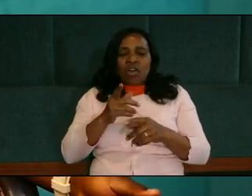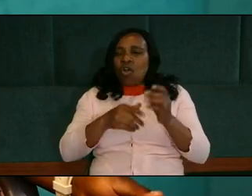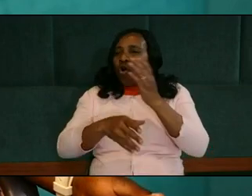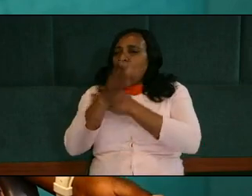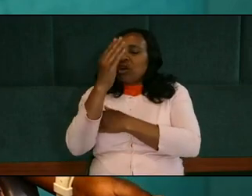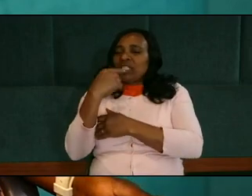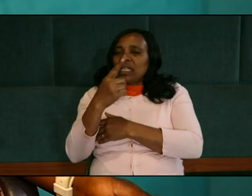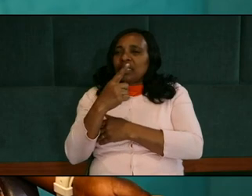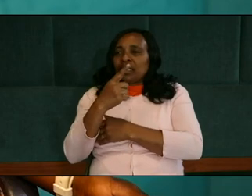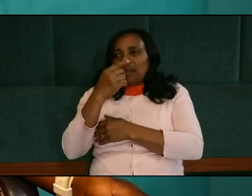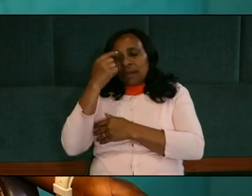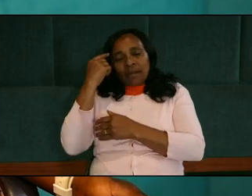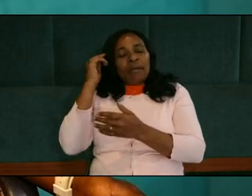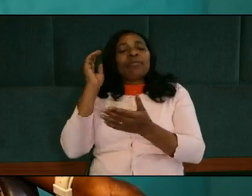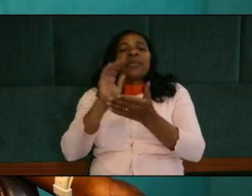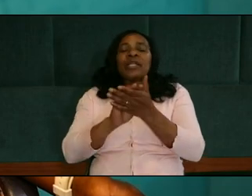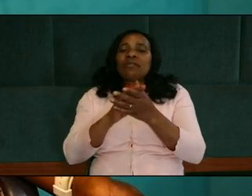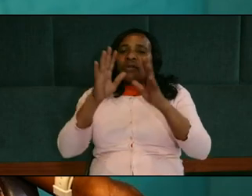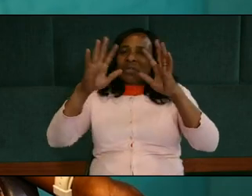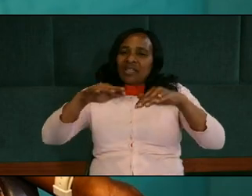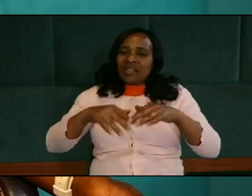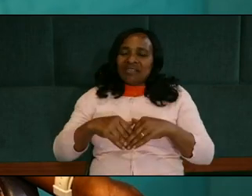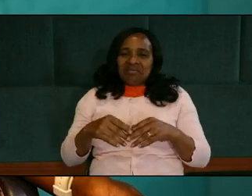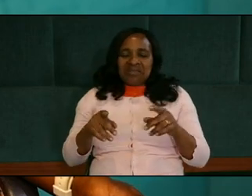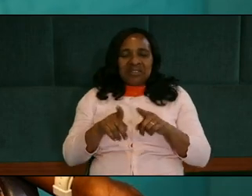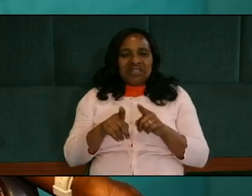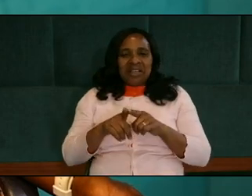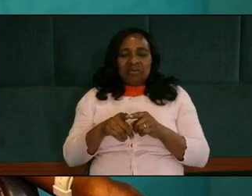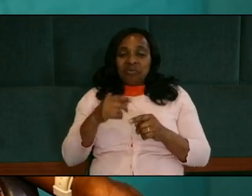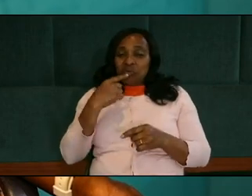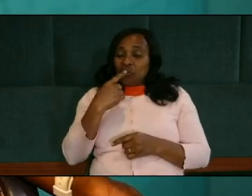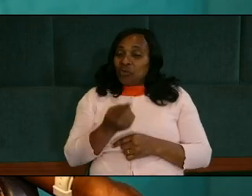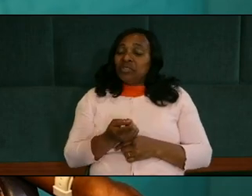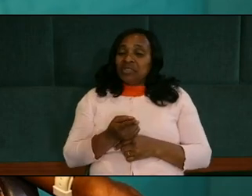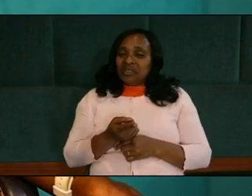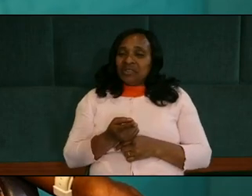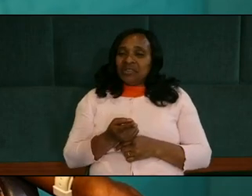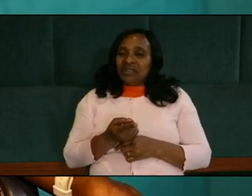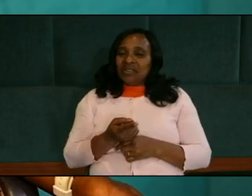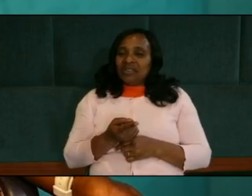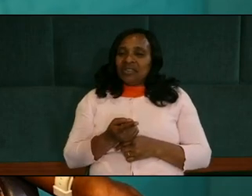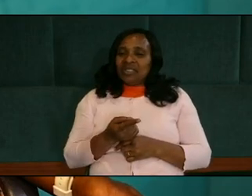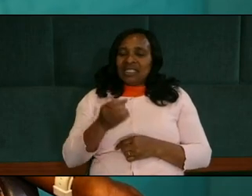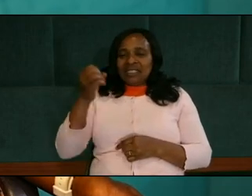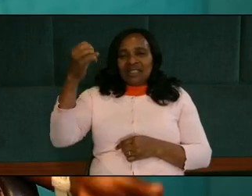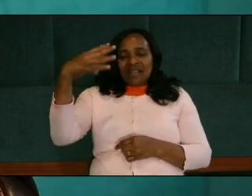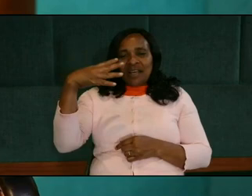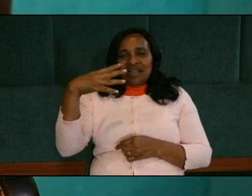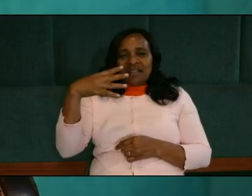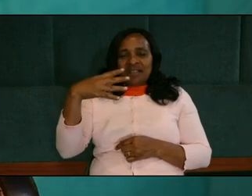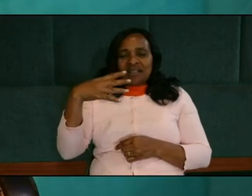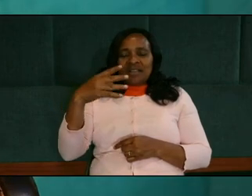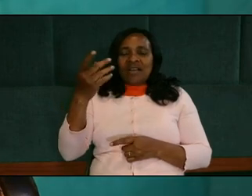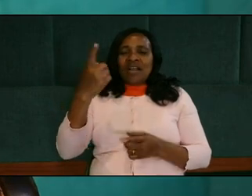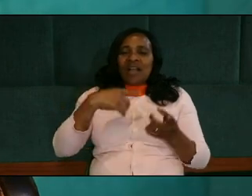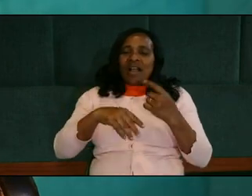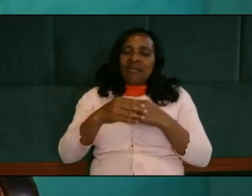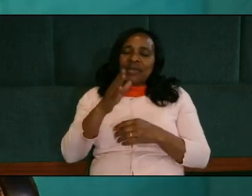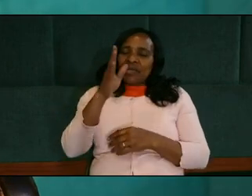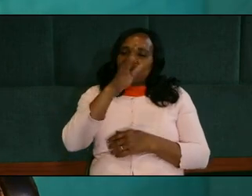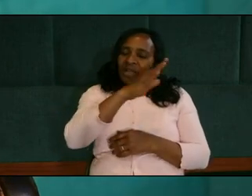believed, which it's like, I don't know, it's like being told the sun will be coming